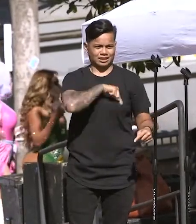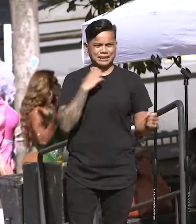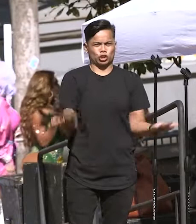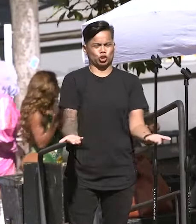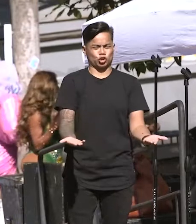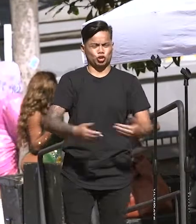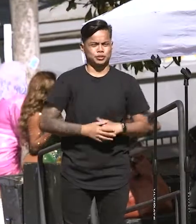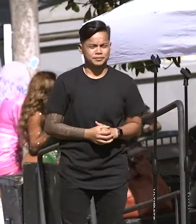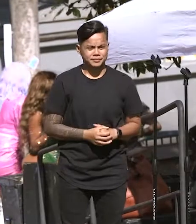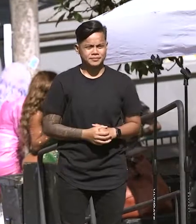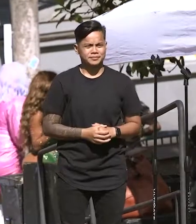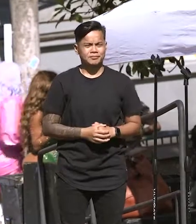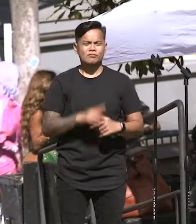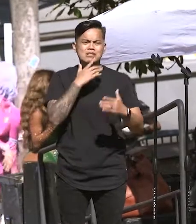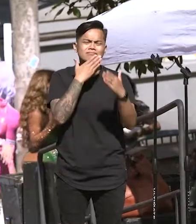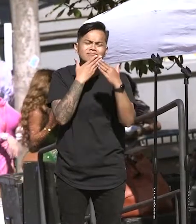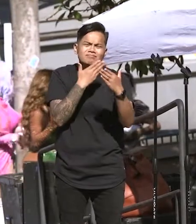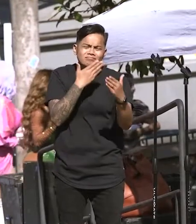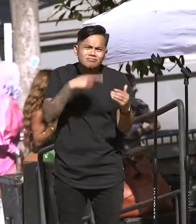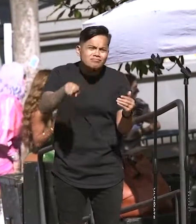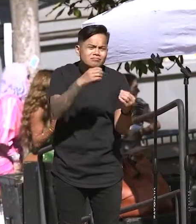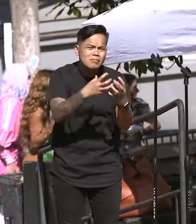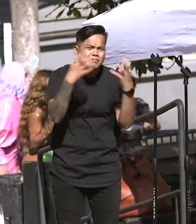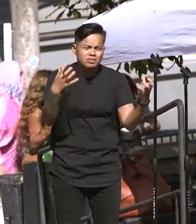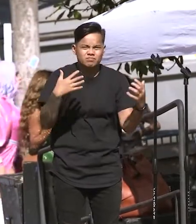So thank you very much. That's all I have to say. Shane?